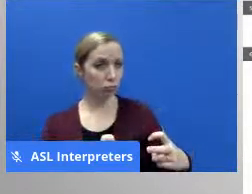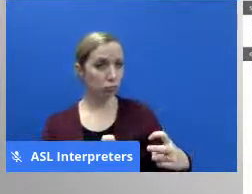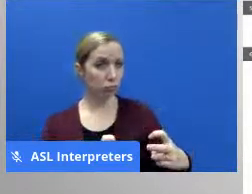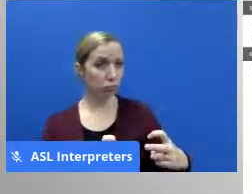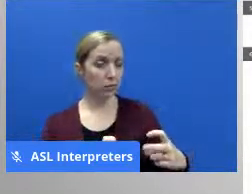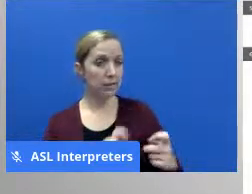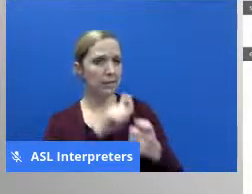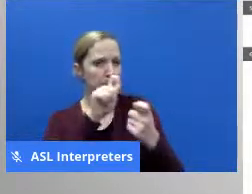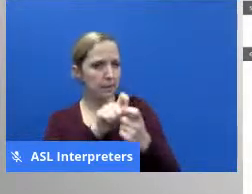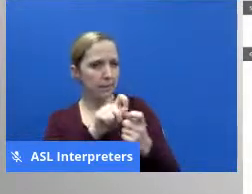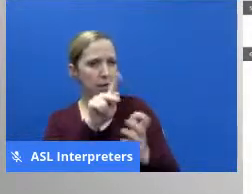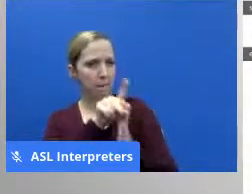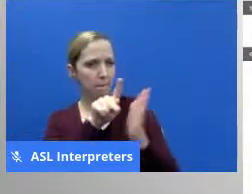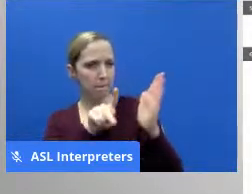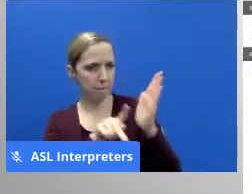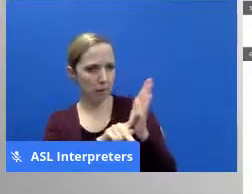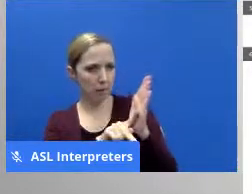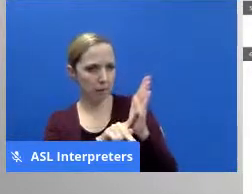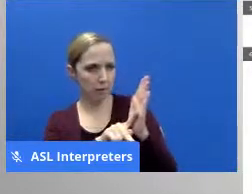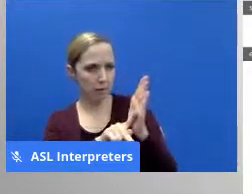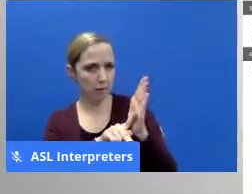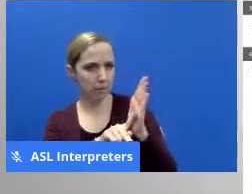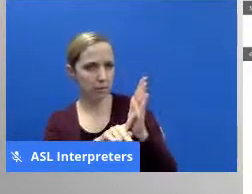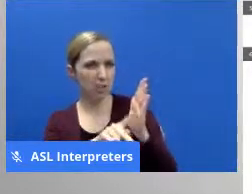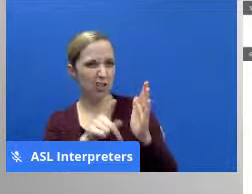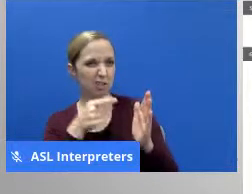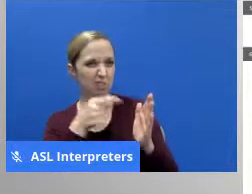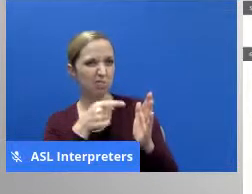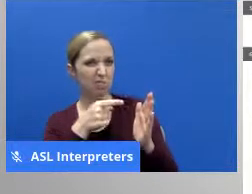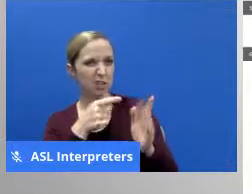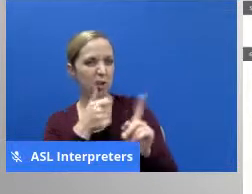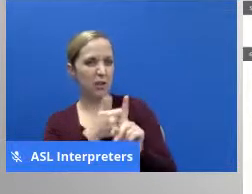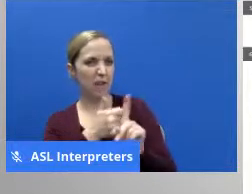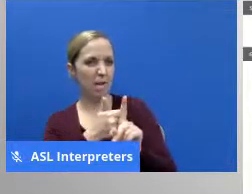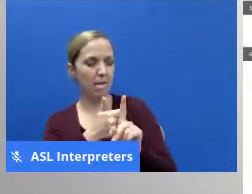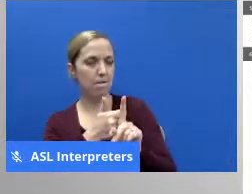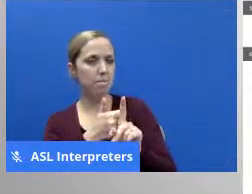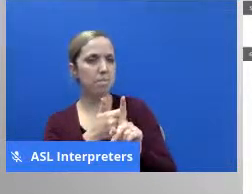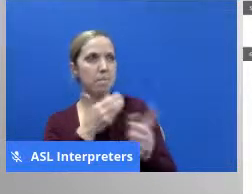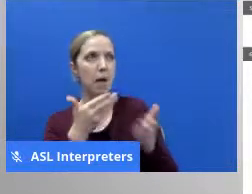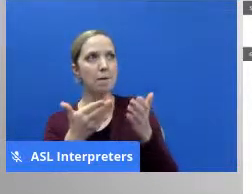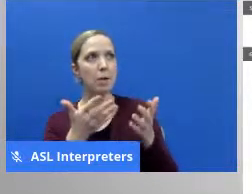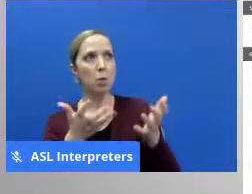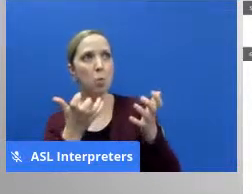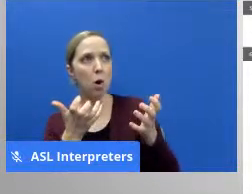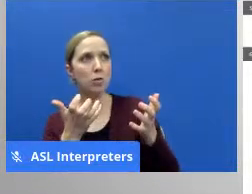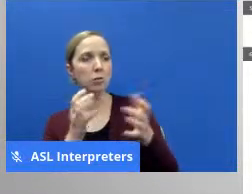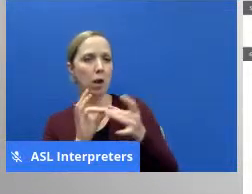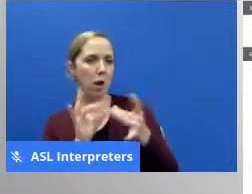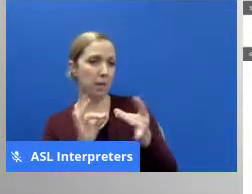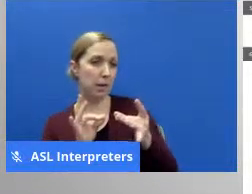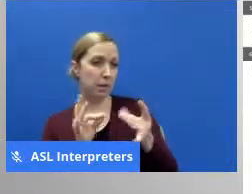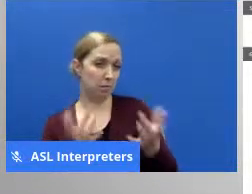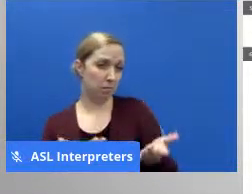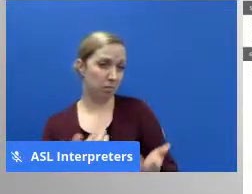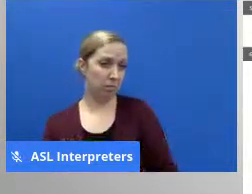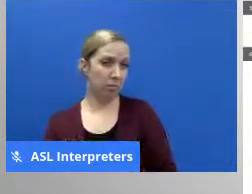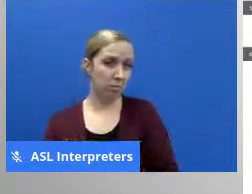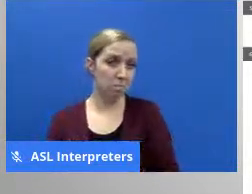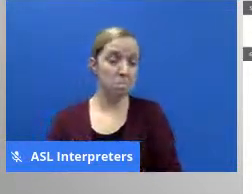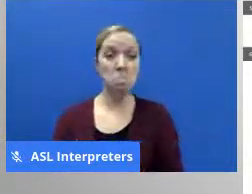particular policies that she may want to comment on.